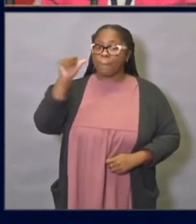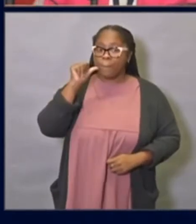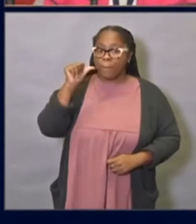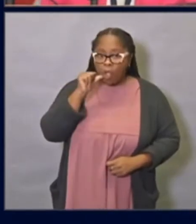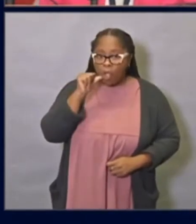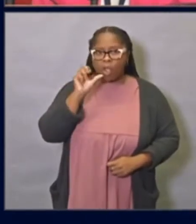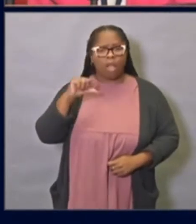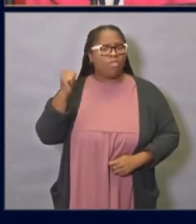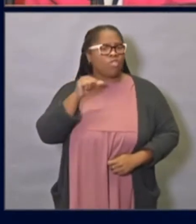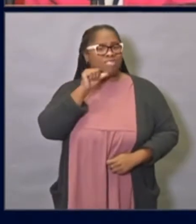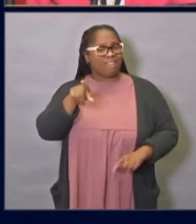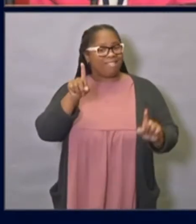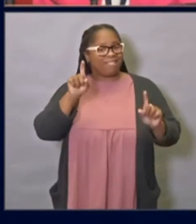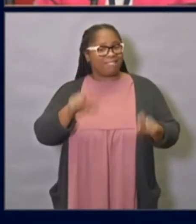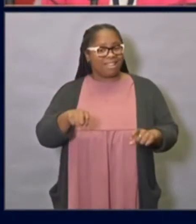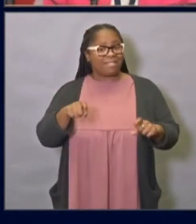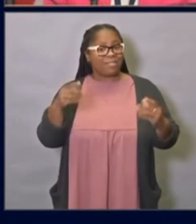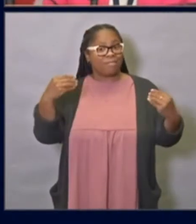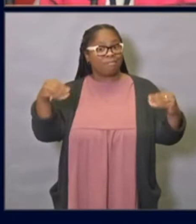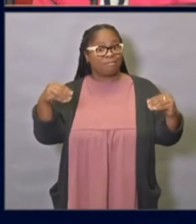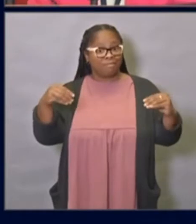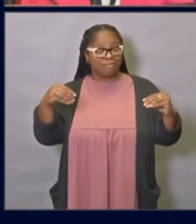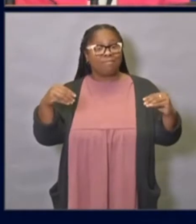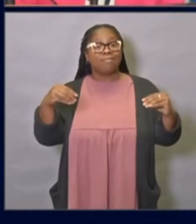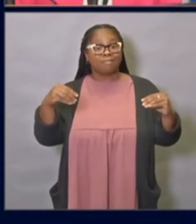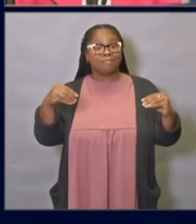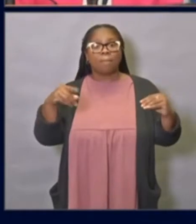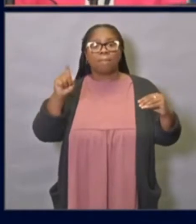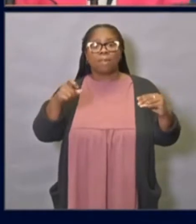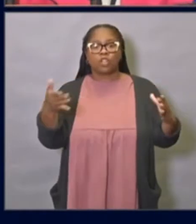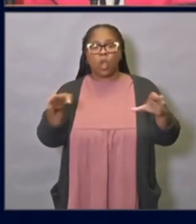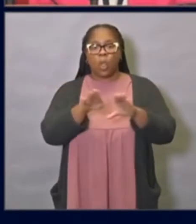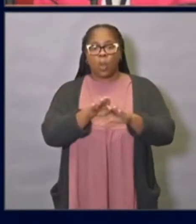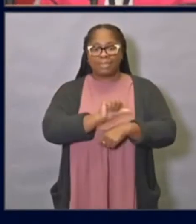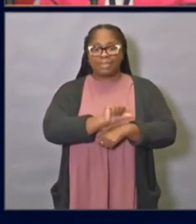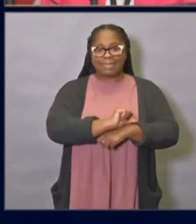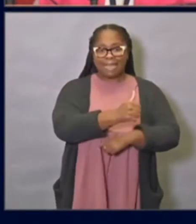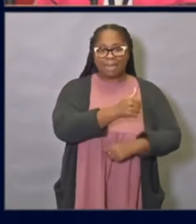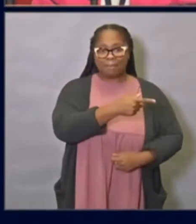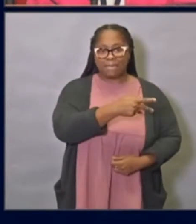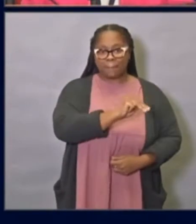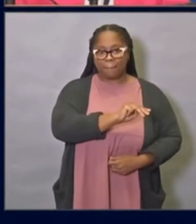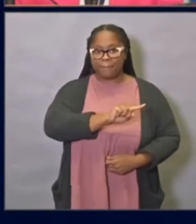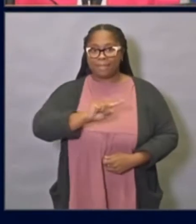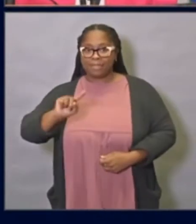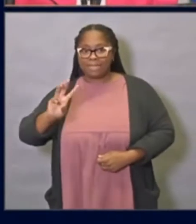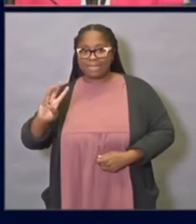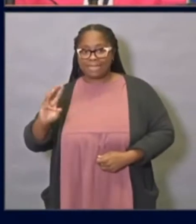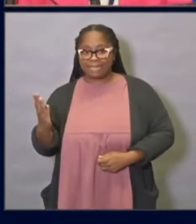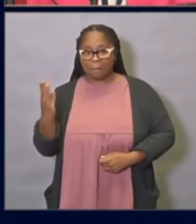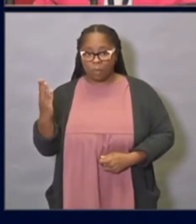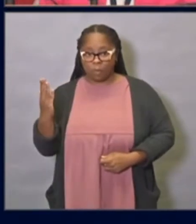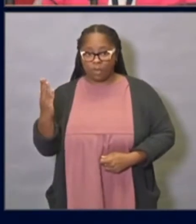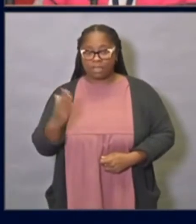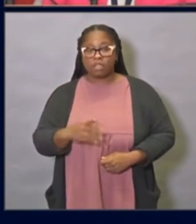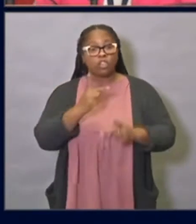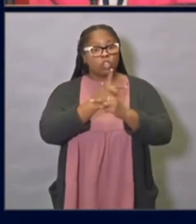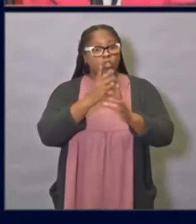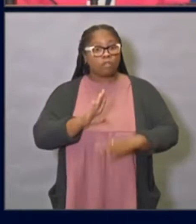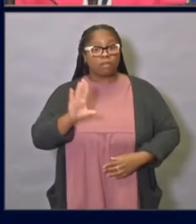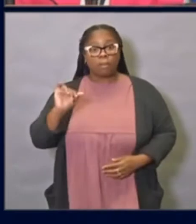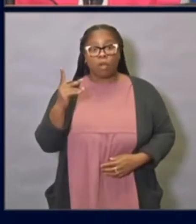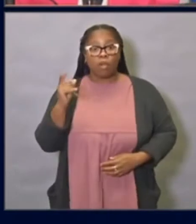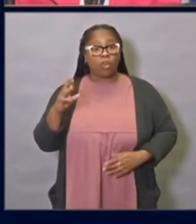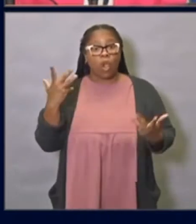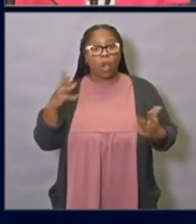establishments must close from 10 p.m. to 6 a.m. And as Supervisor Barger mentioned, this is not a